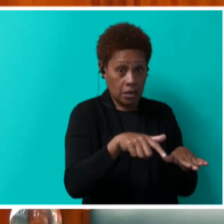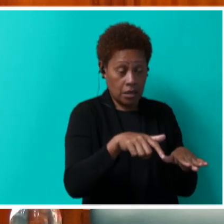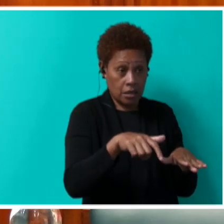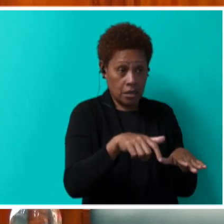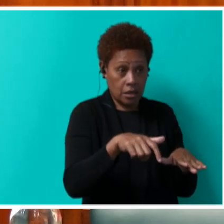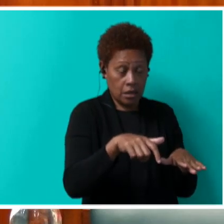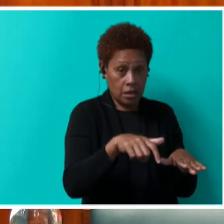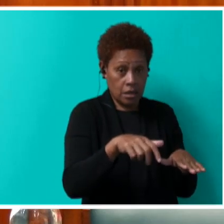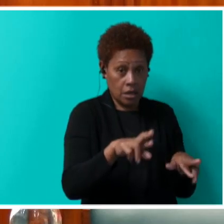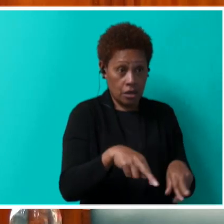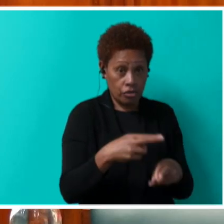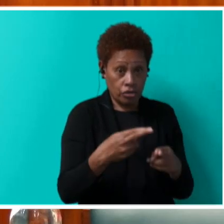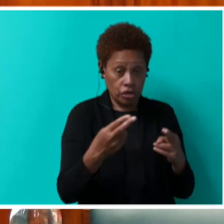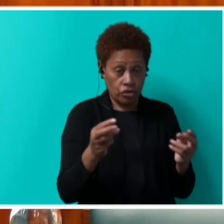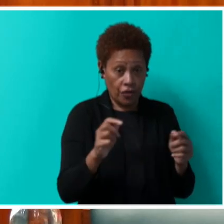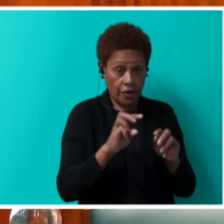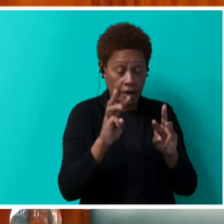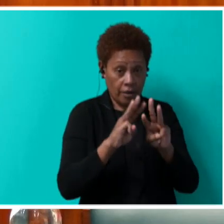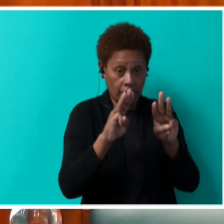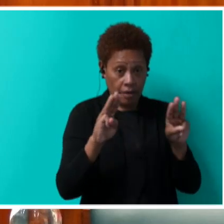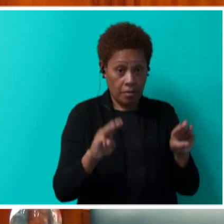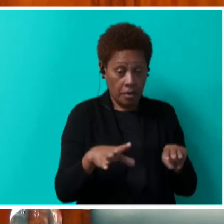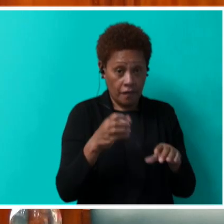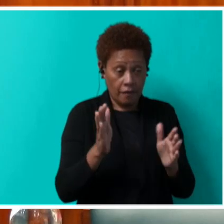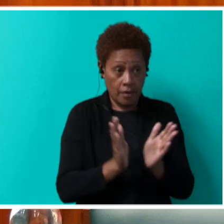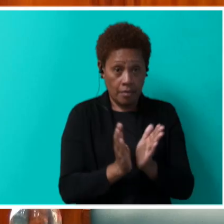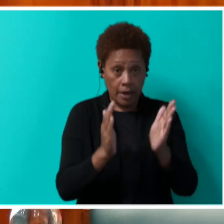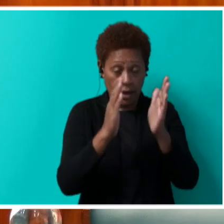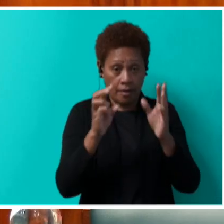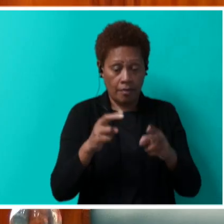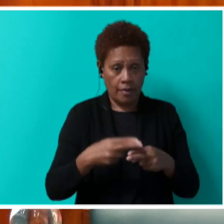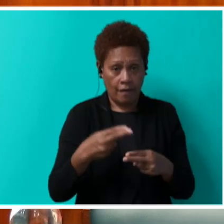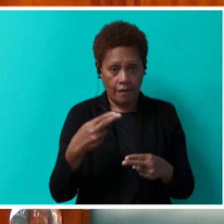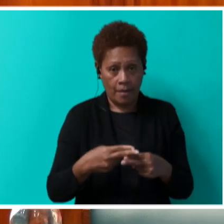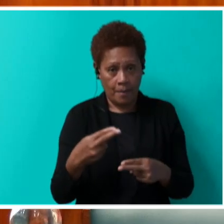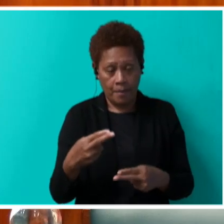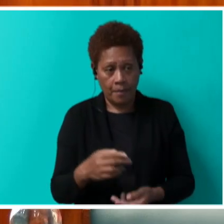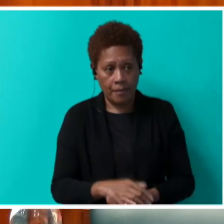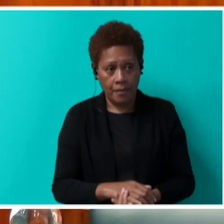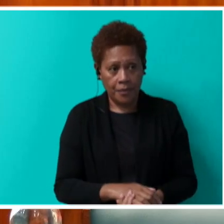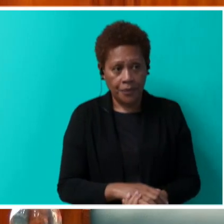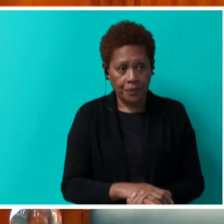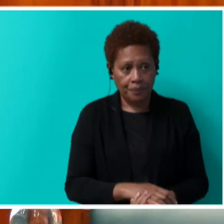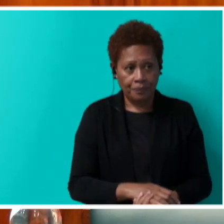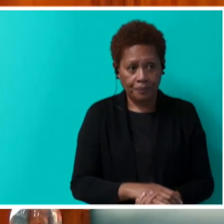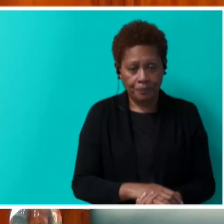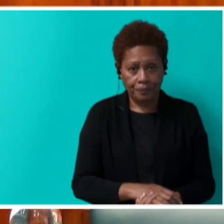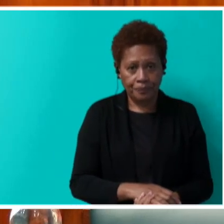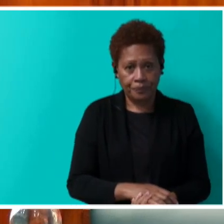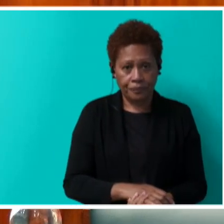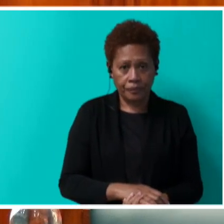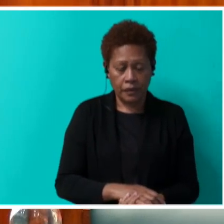division is mapping existing prospective pineapple farms. Together, this initiative lays